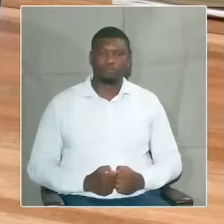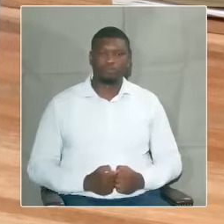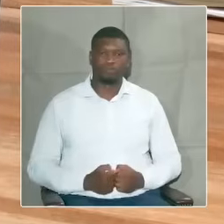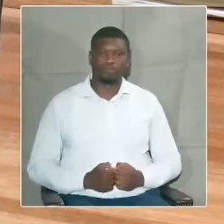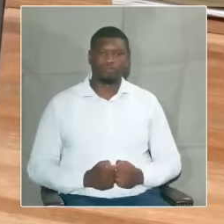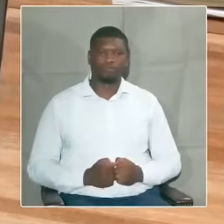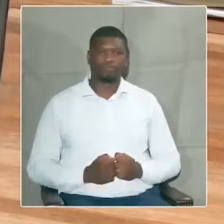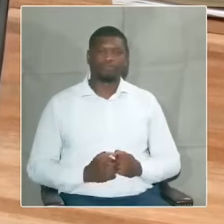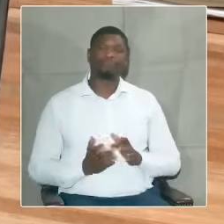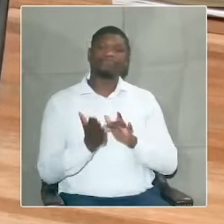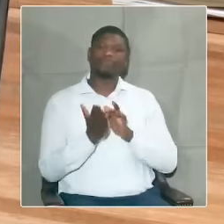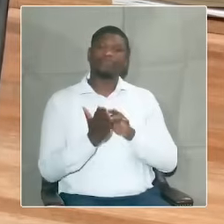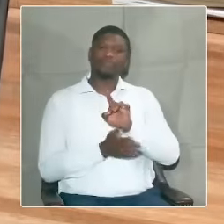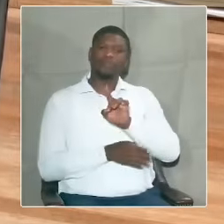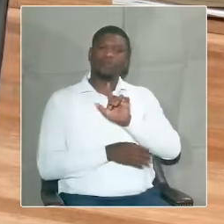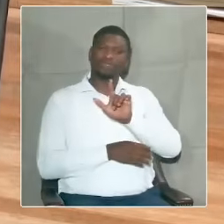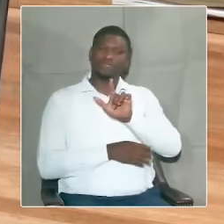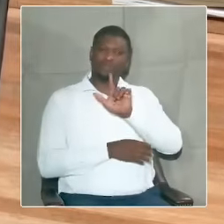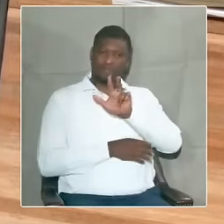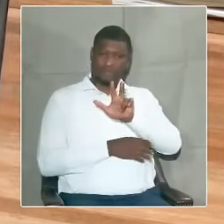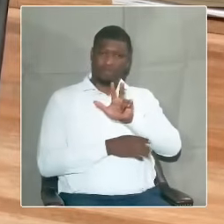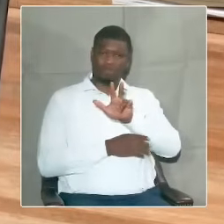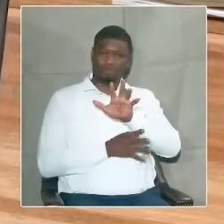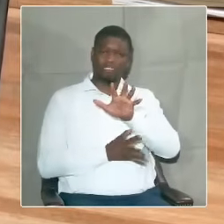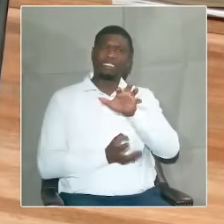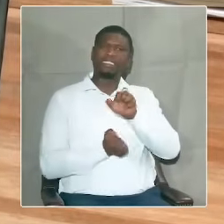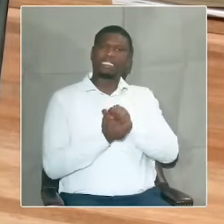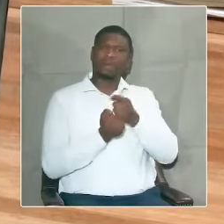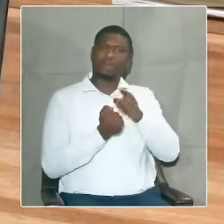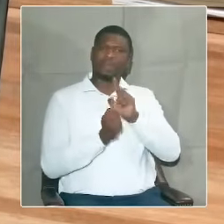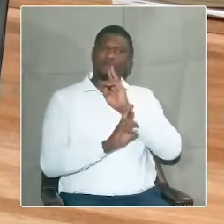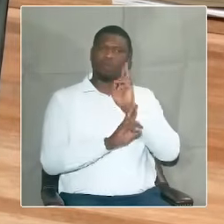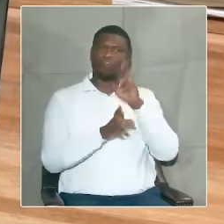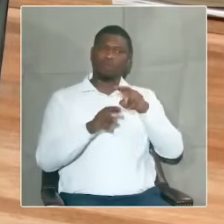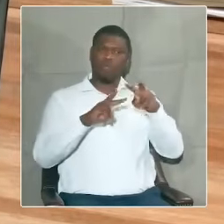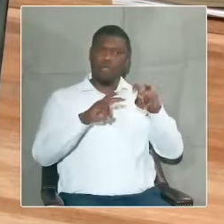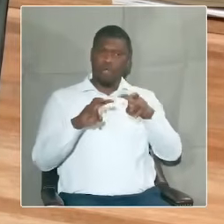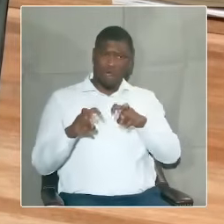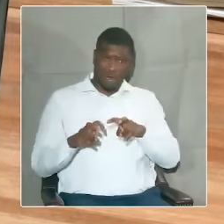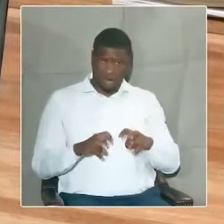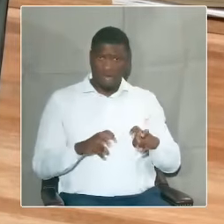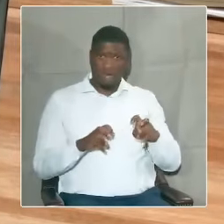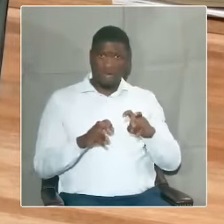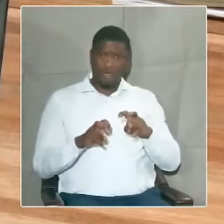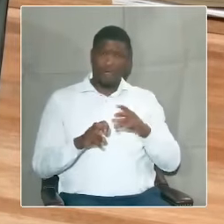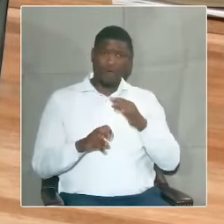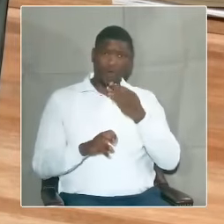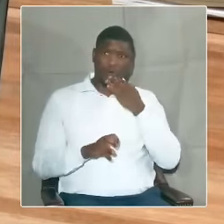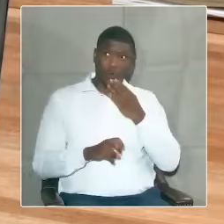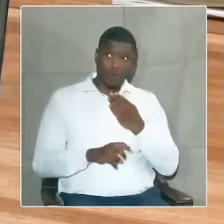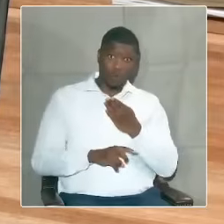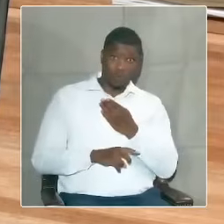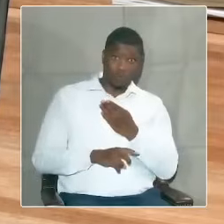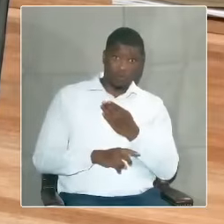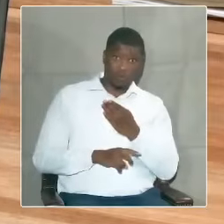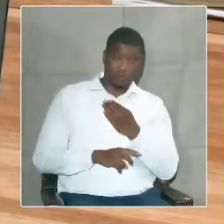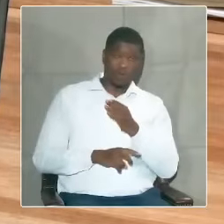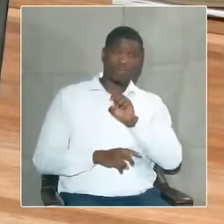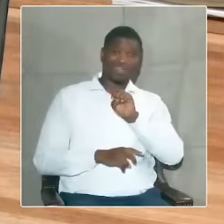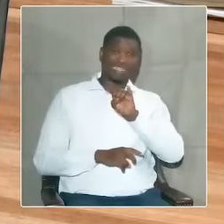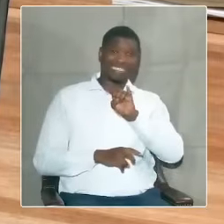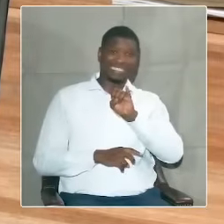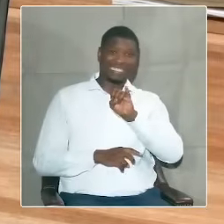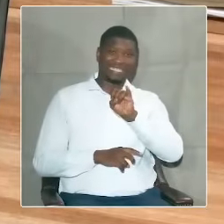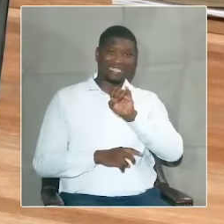On 178, you deal with the summary of the report of the investigation into the alleged misconduct of Lieutenant General